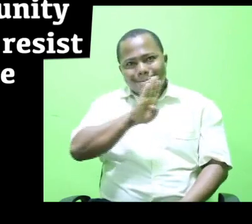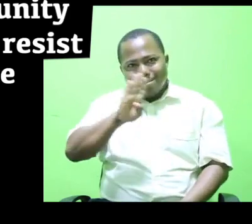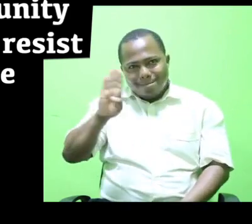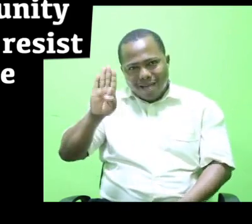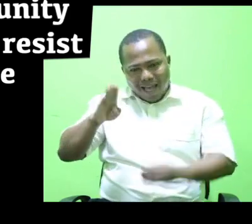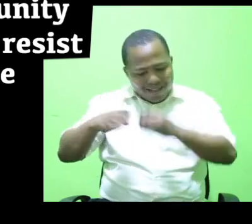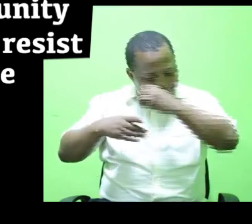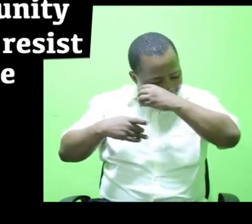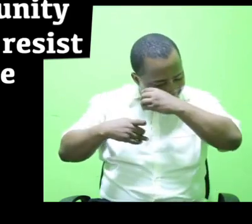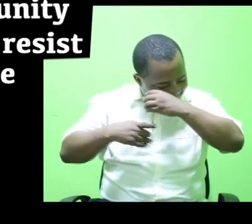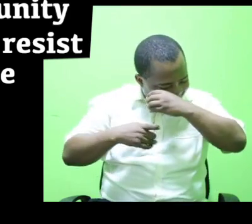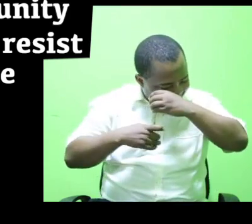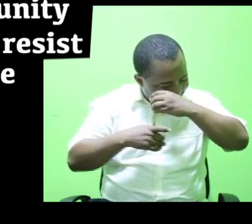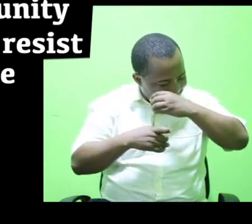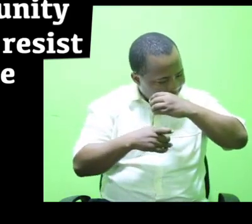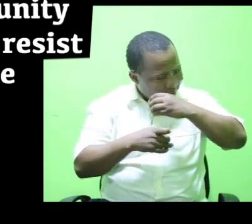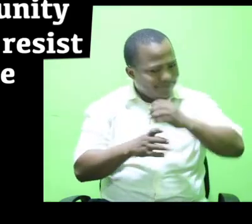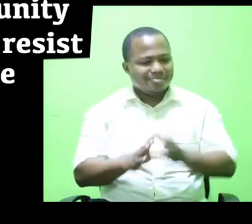Bacteria.